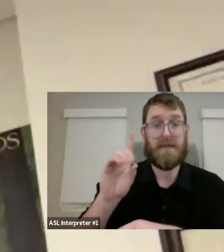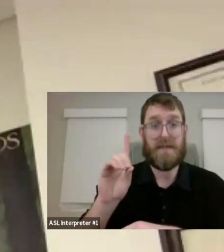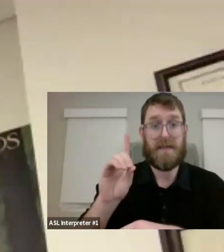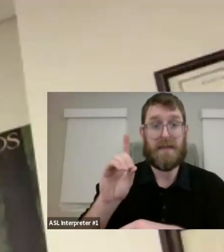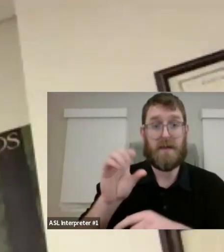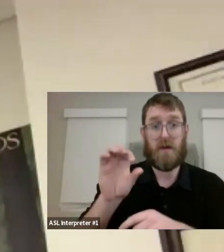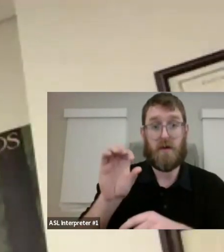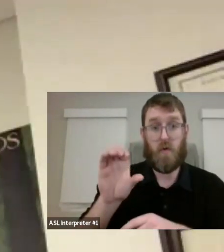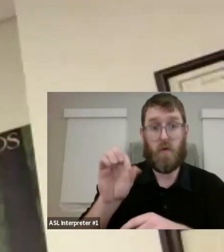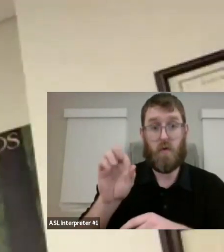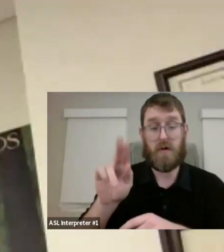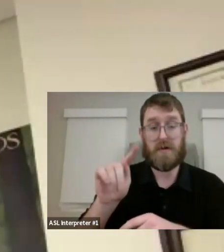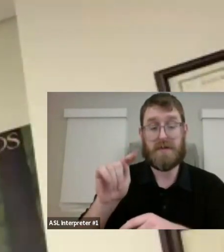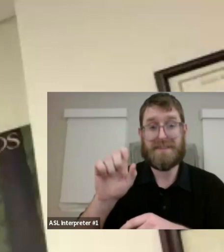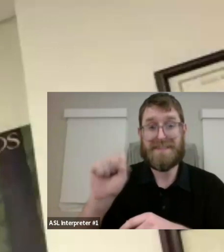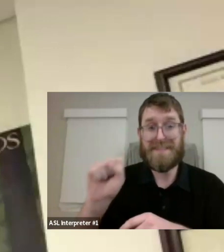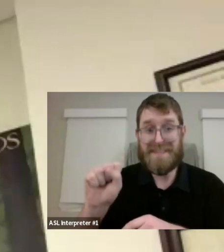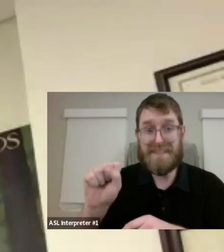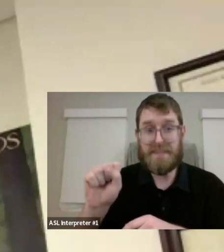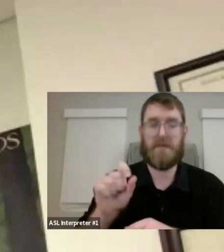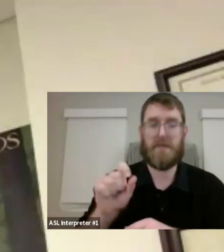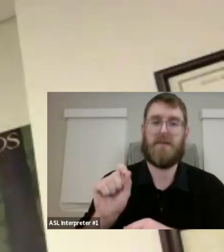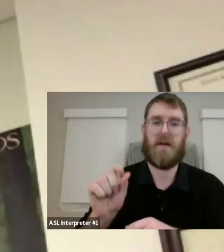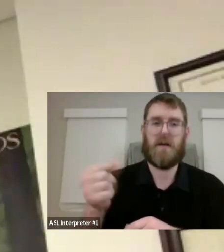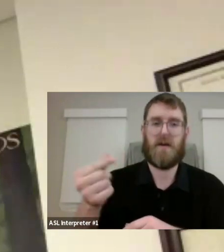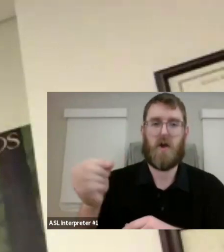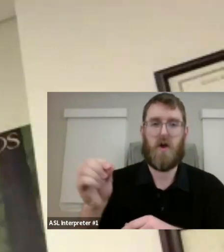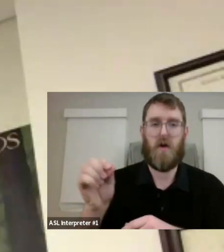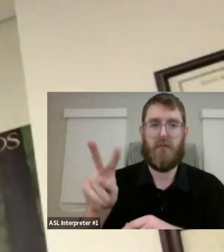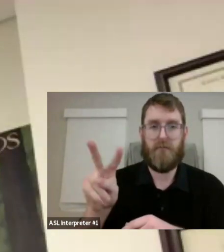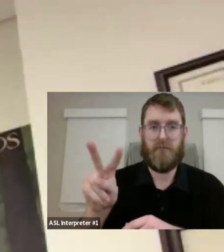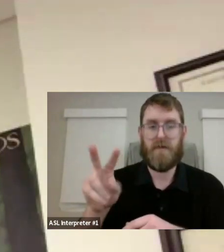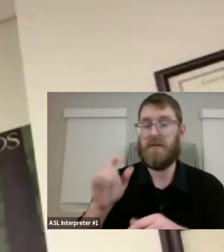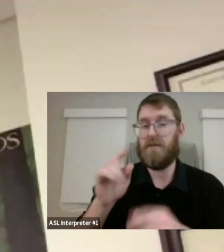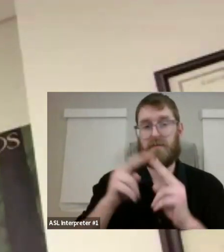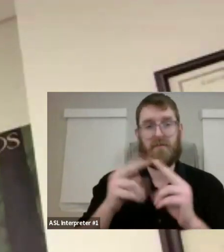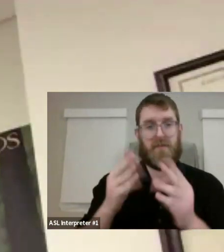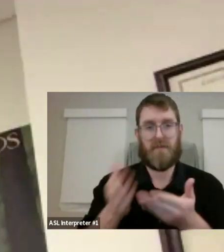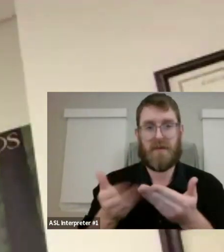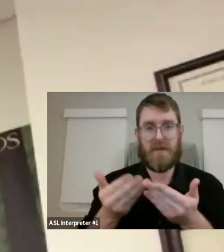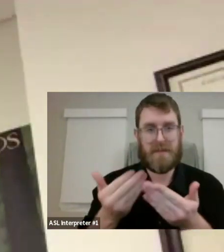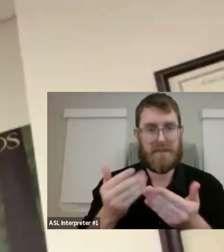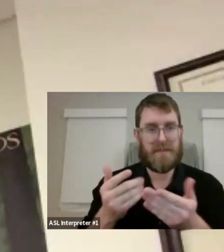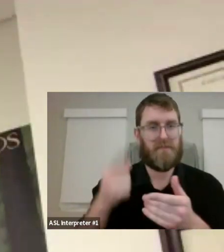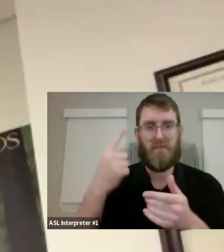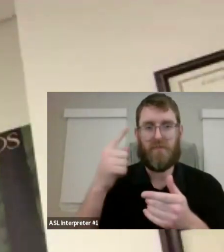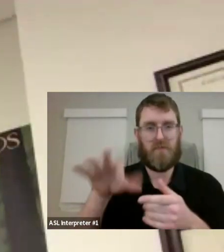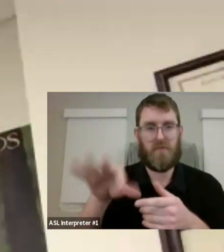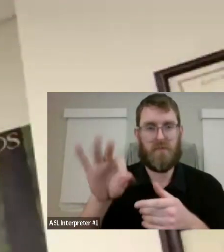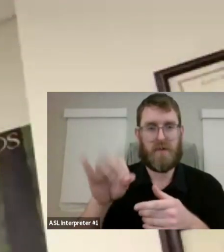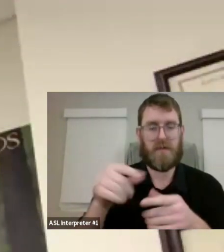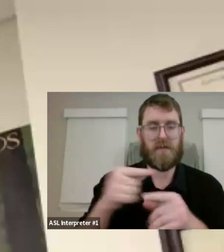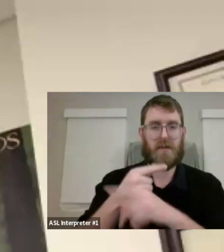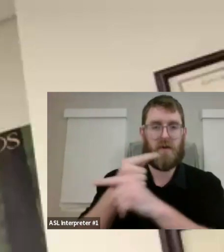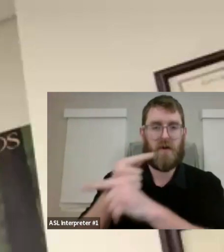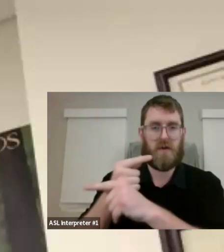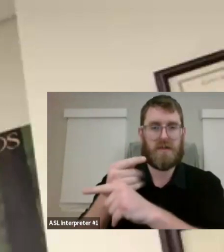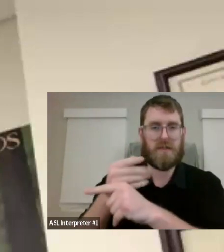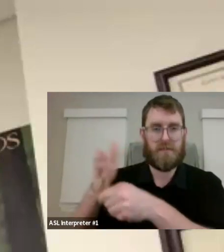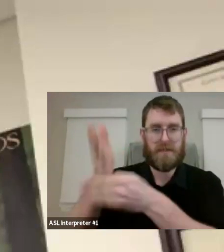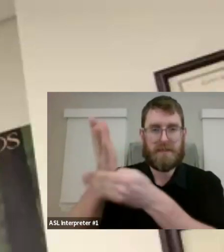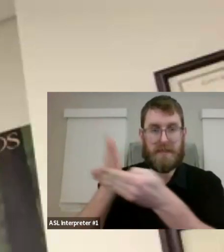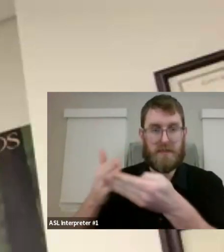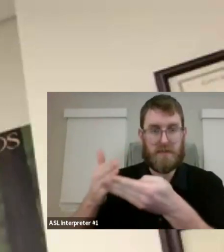mdcourts.gov and navigate around. It's very easy until you find the guardianship section, and all the forms are